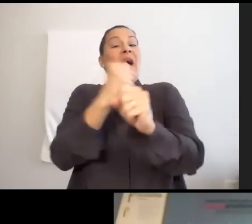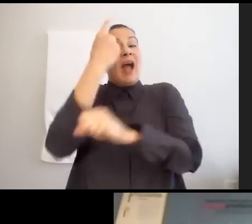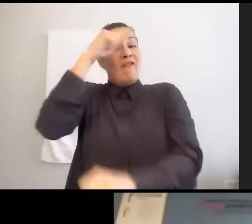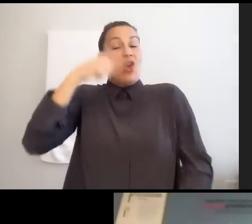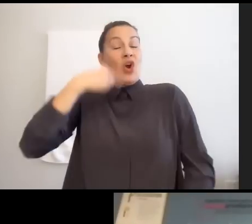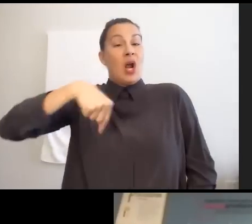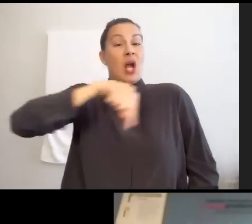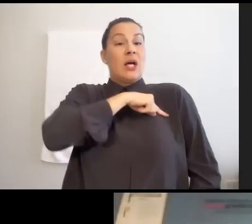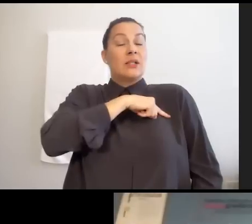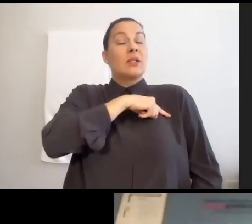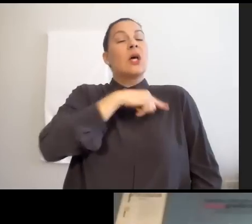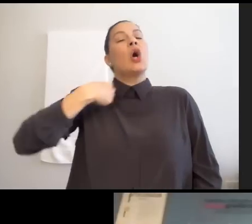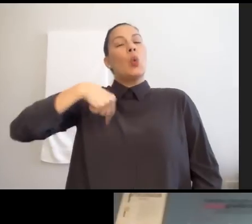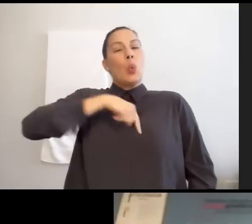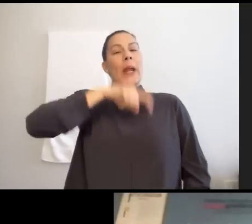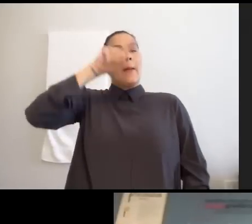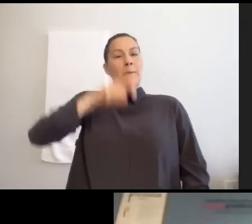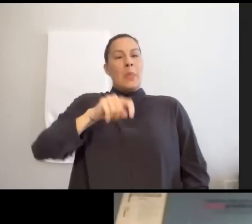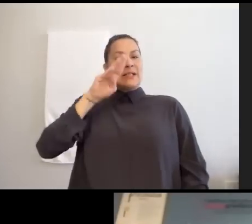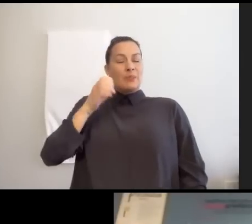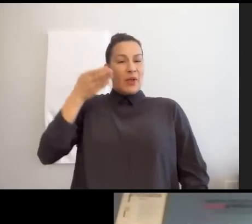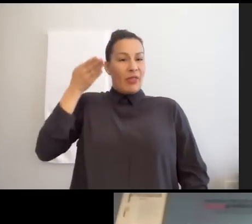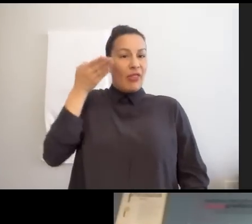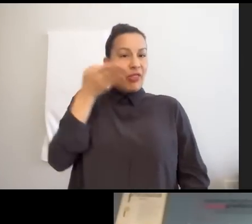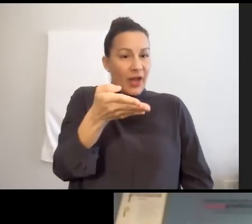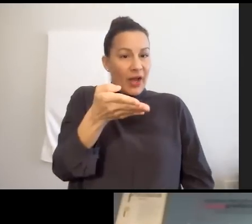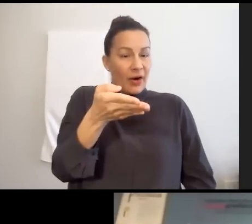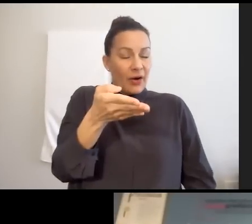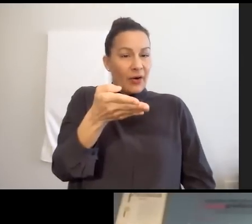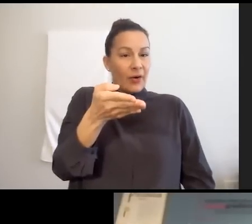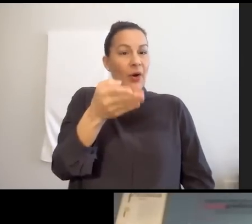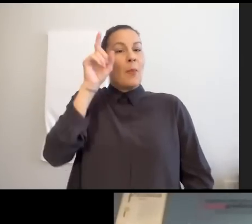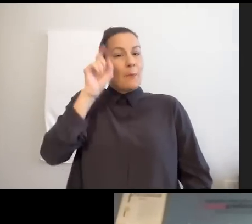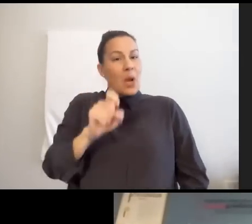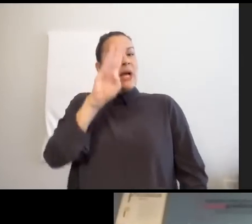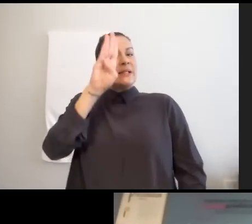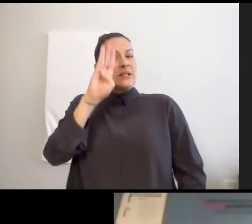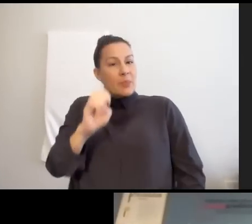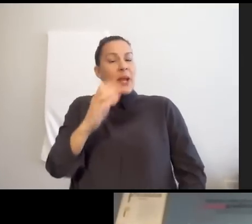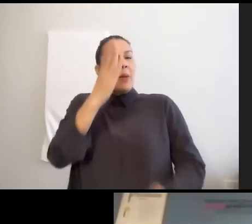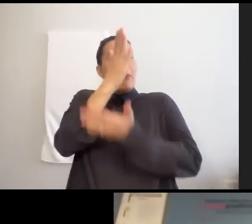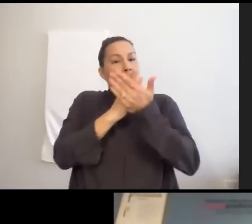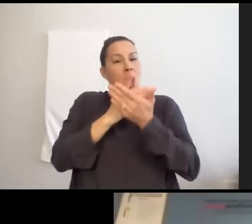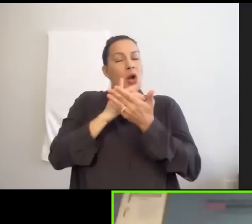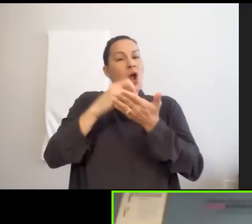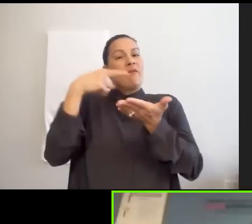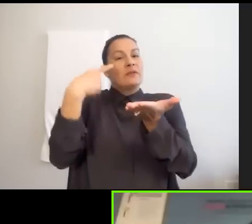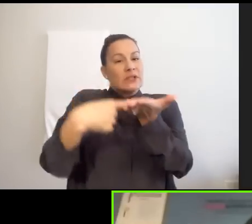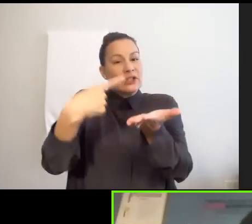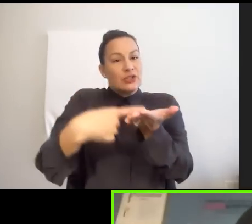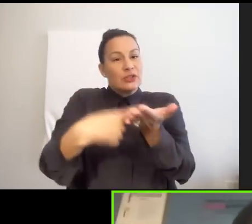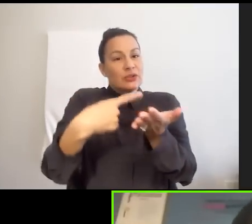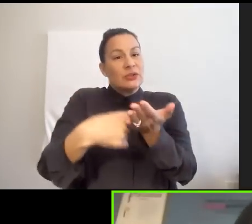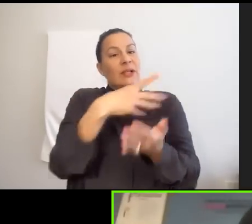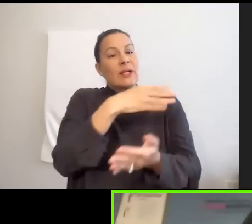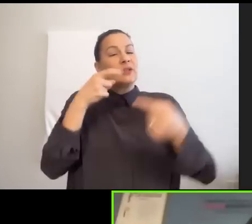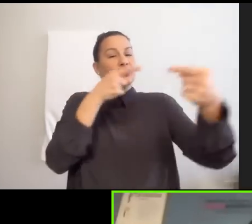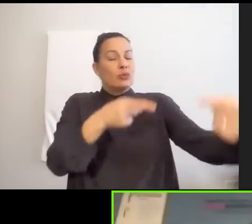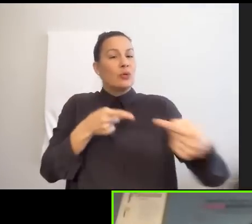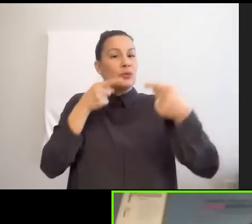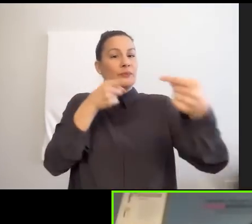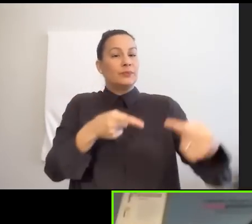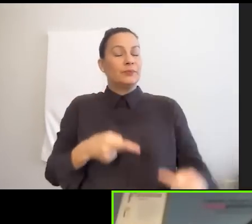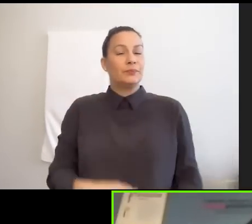being present. We need to be there. We need to be part of the discourse. We need to be part of the struggle. Y como decía Lorena, tenemos que